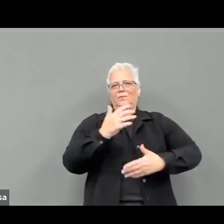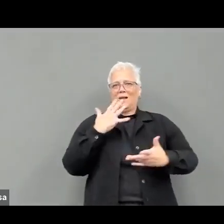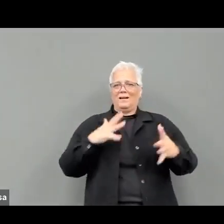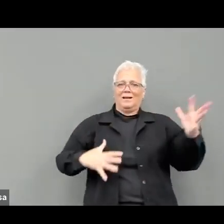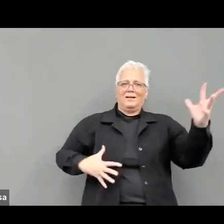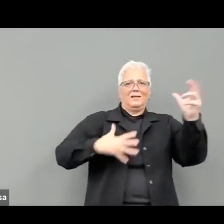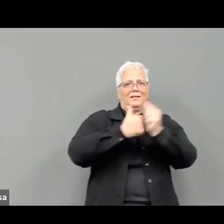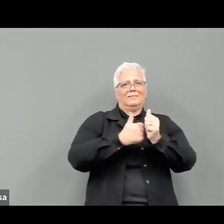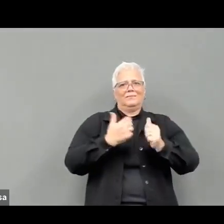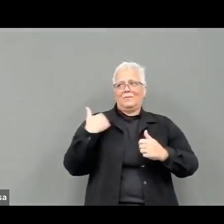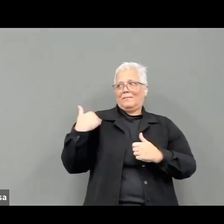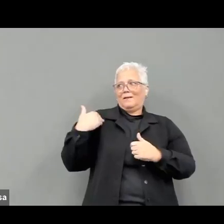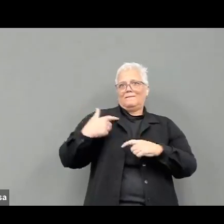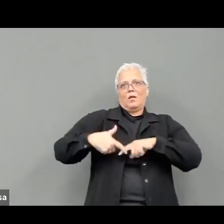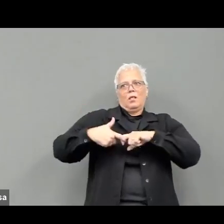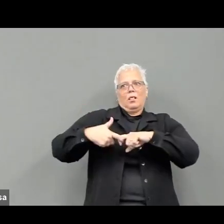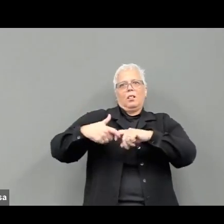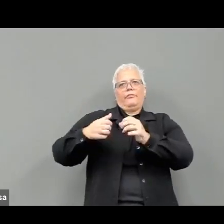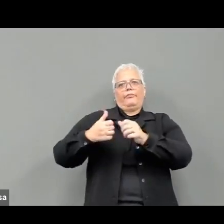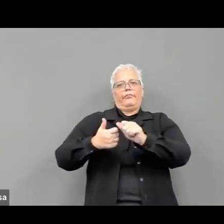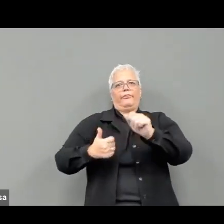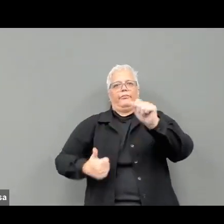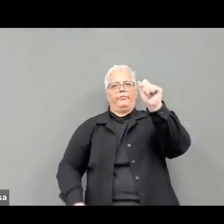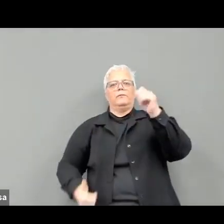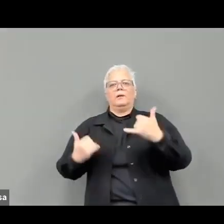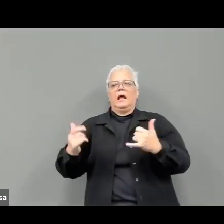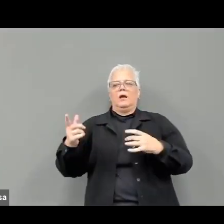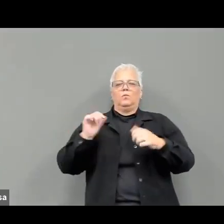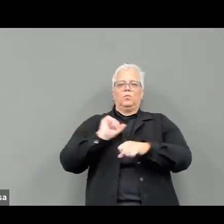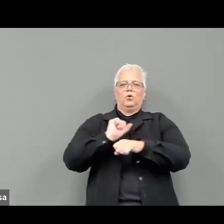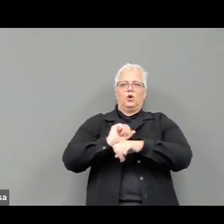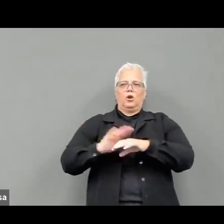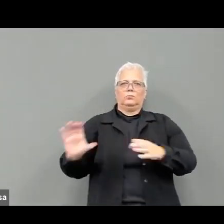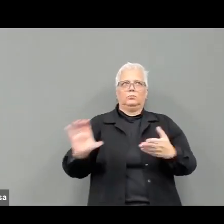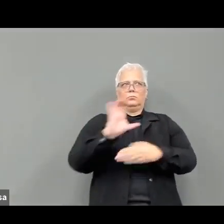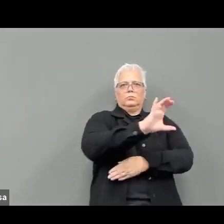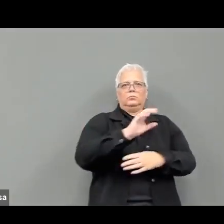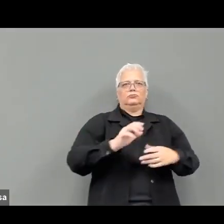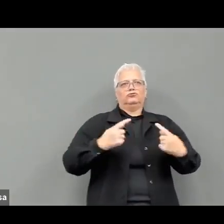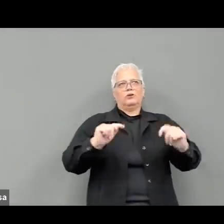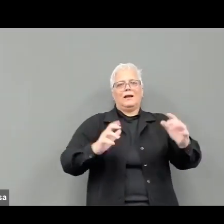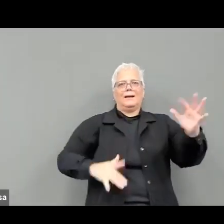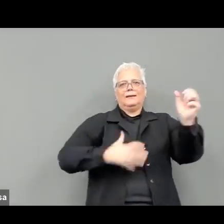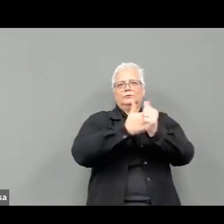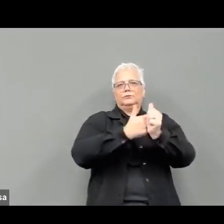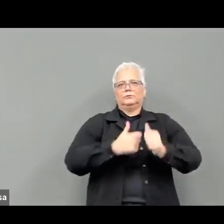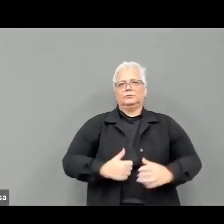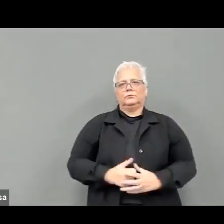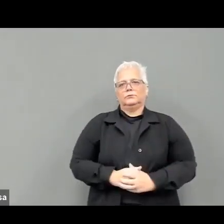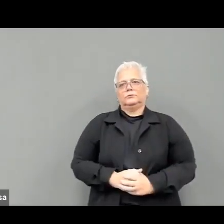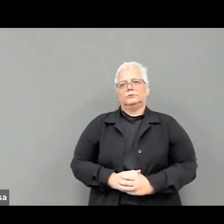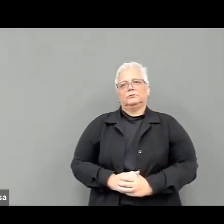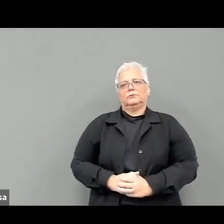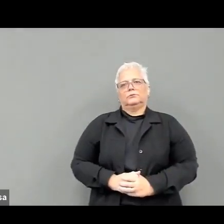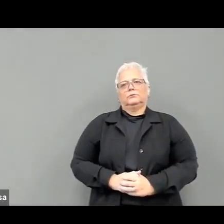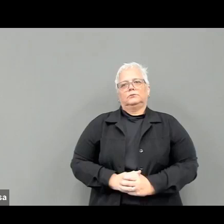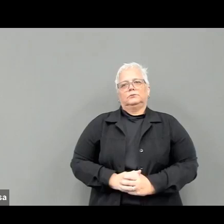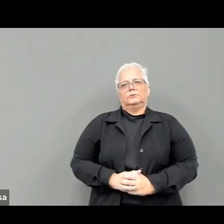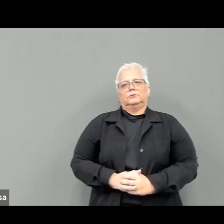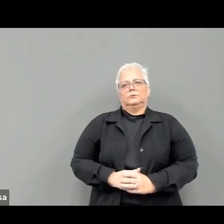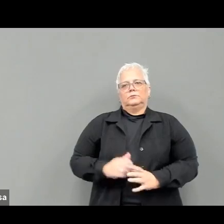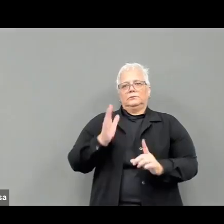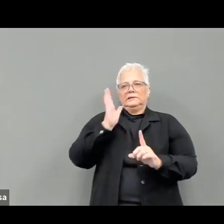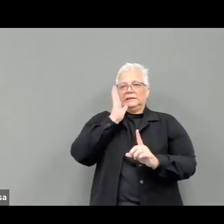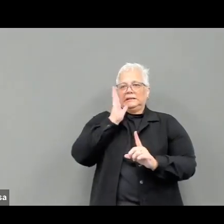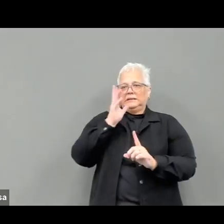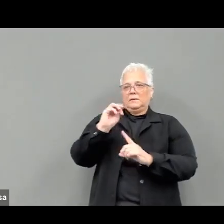will come out in the next few weeks directly from the District Court. Now, in closing, I'd like to encourage all of you to get the COVID-19 vaccine when